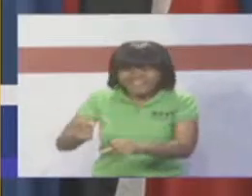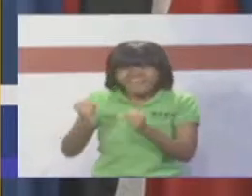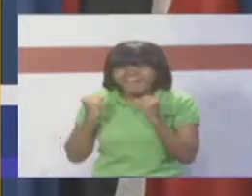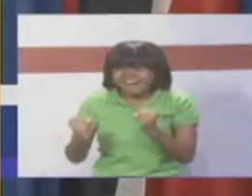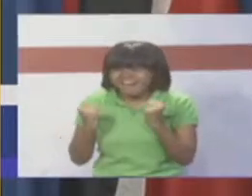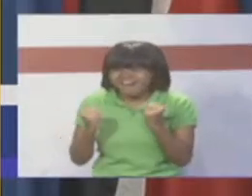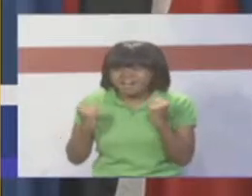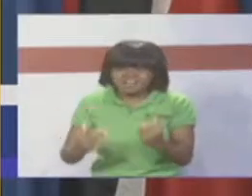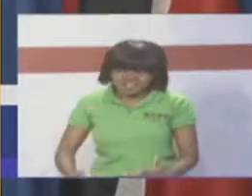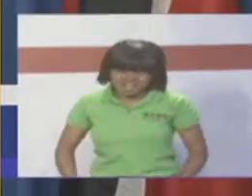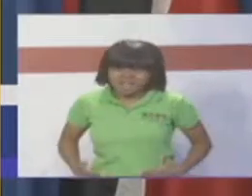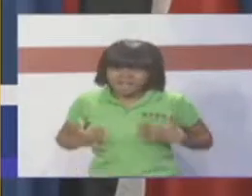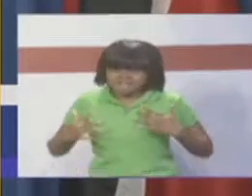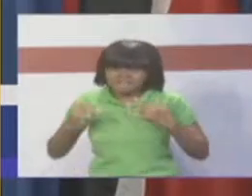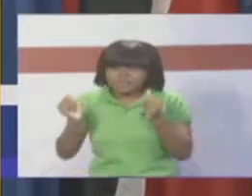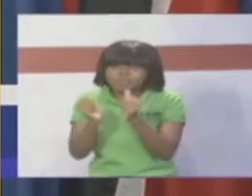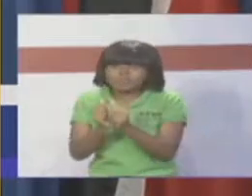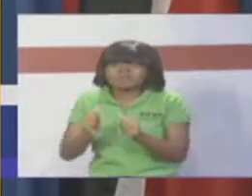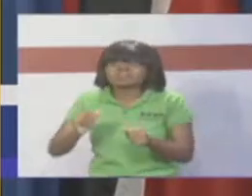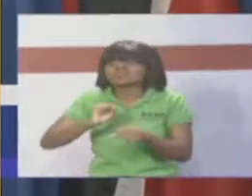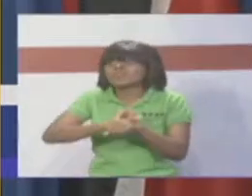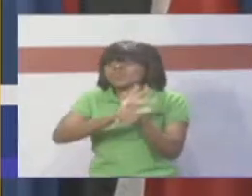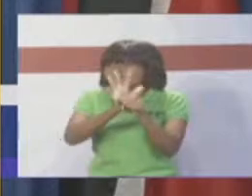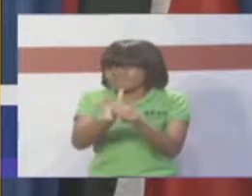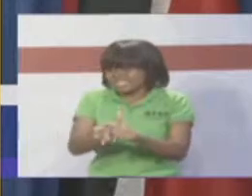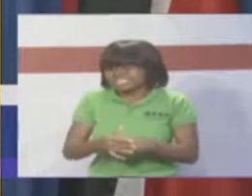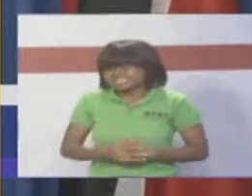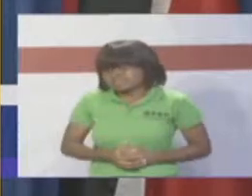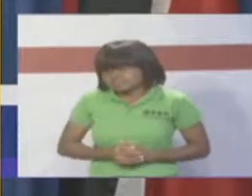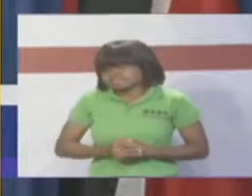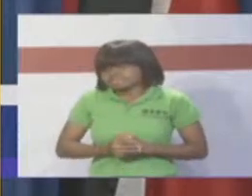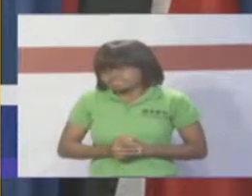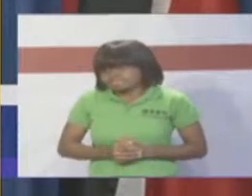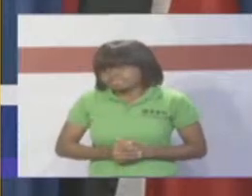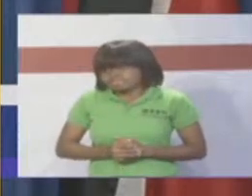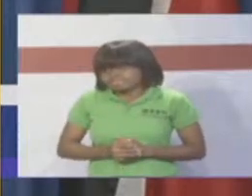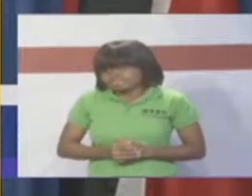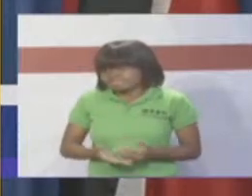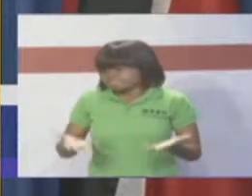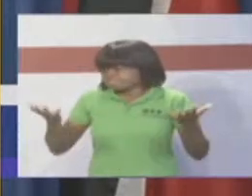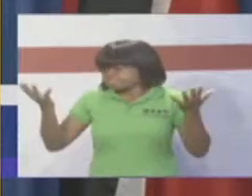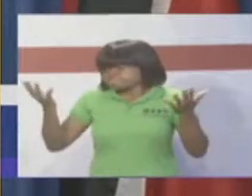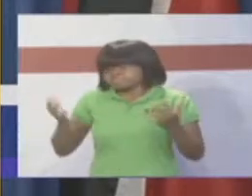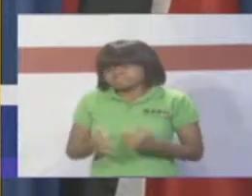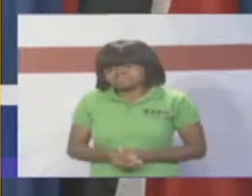it. Because the shutdowns are not replacements